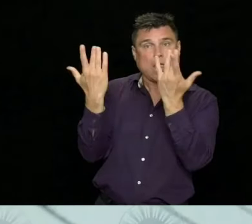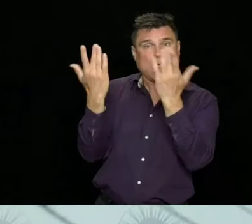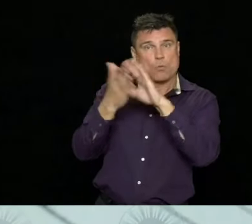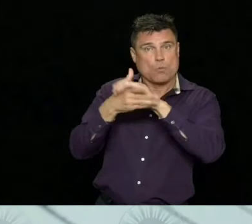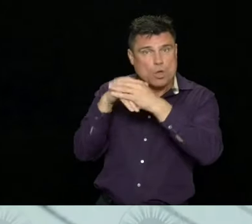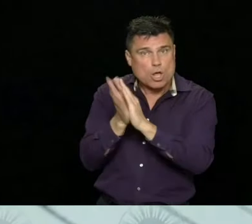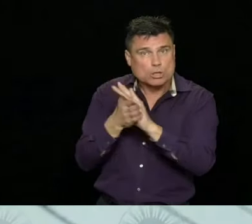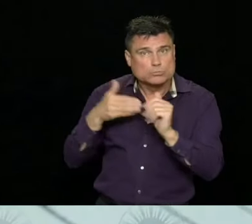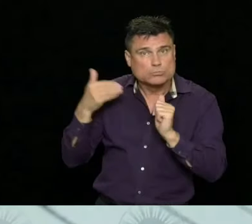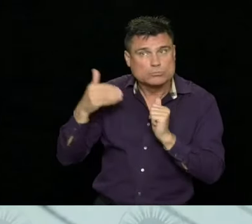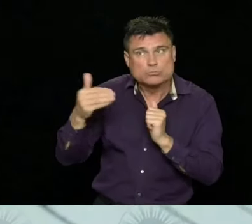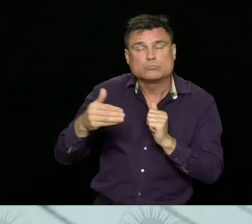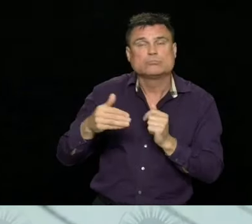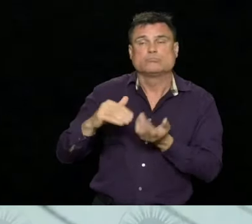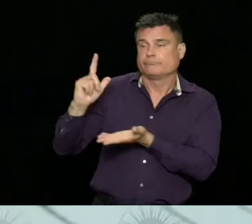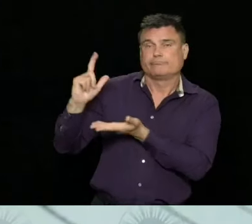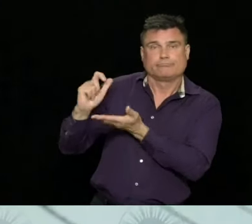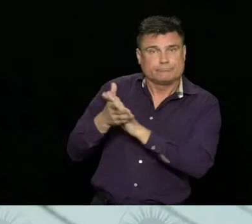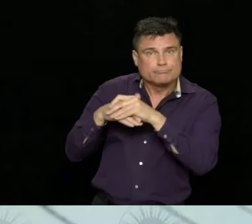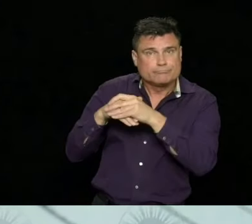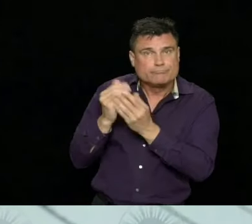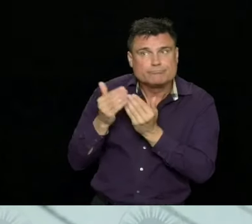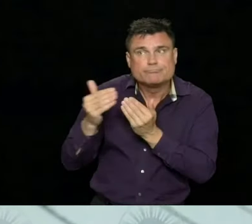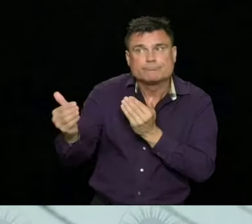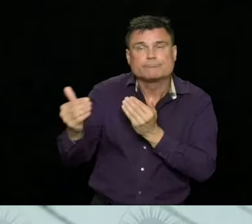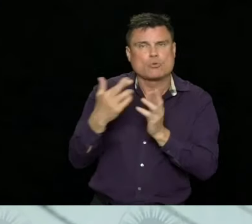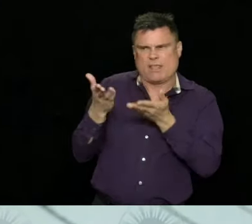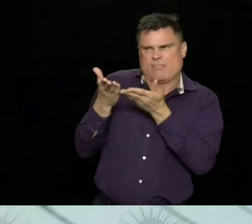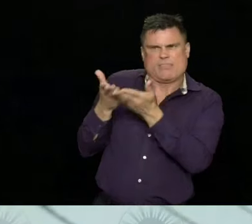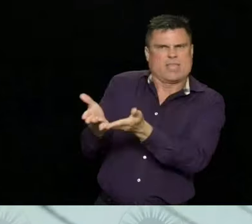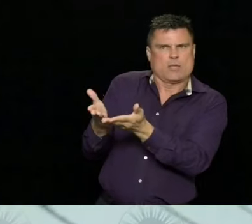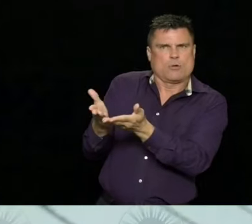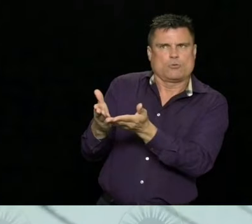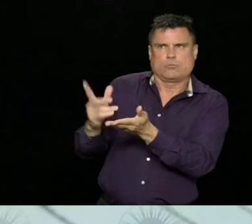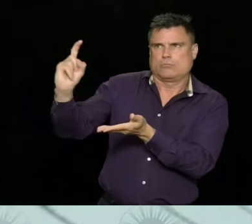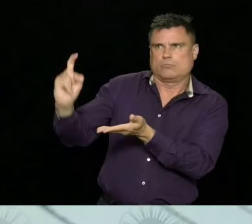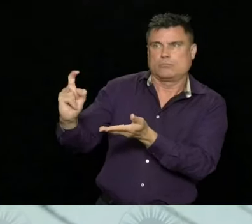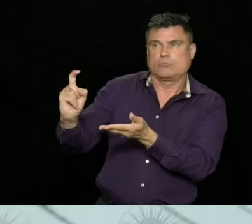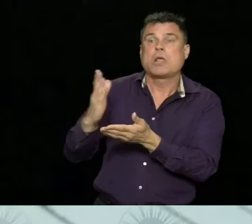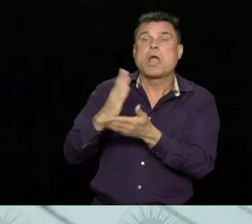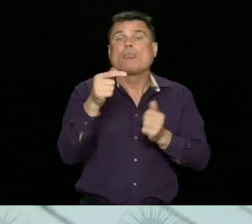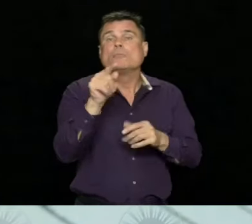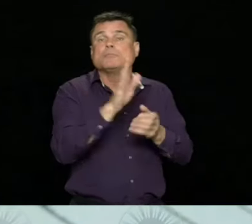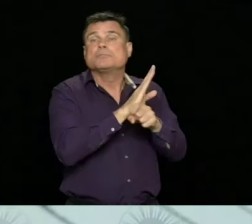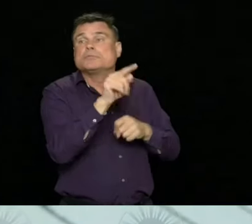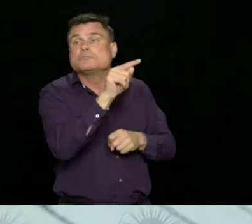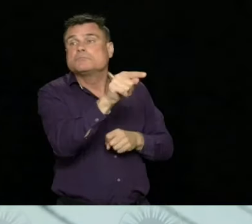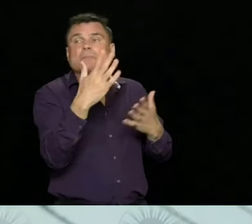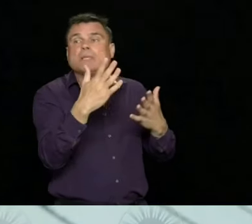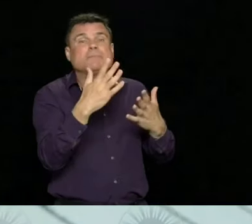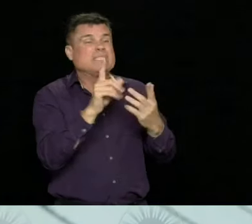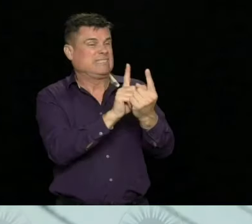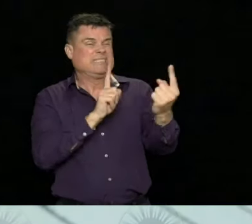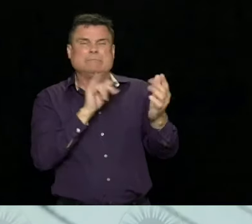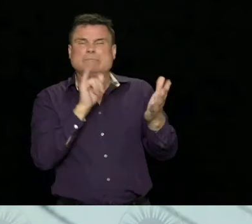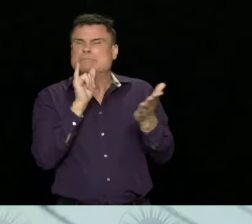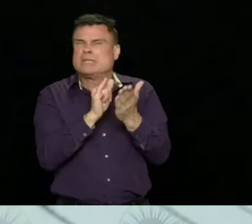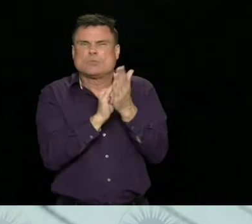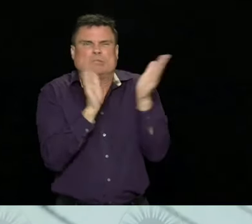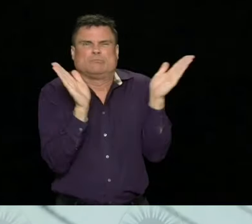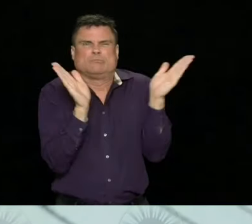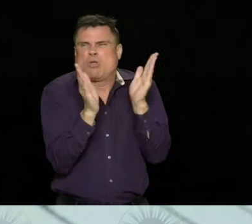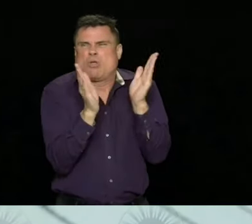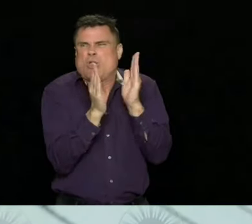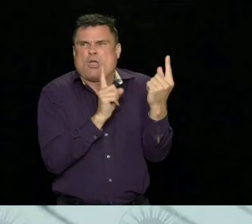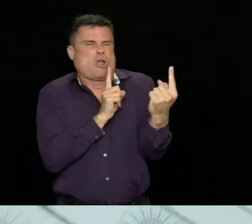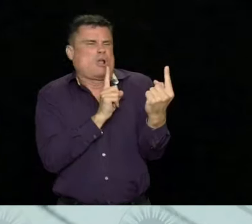stations put together. Others may, where the physical distancing is not possible, may require a certain PPE. I